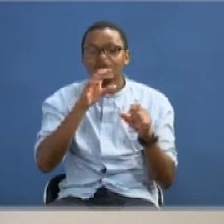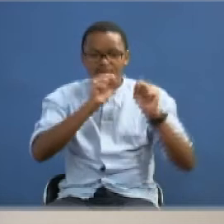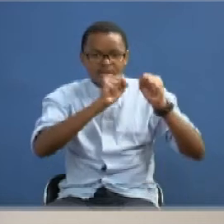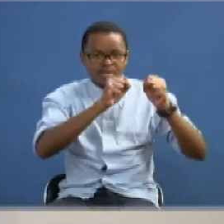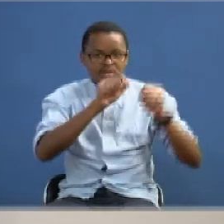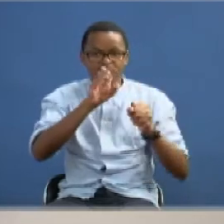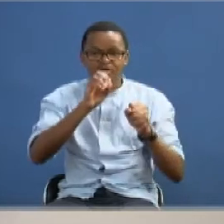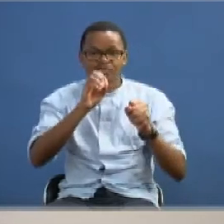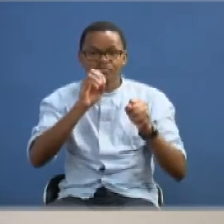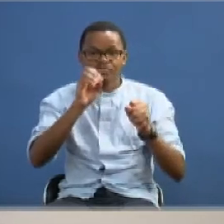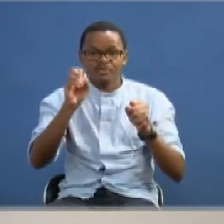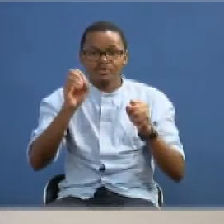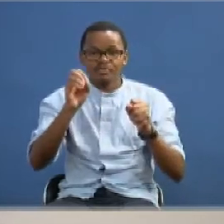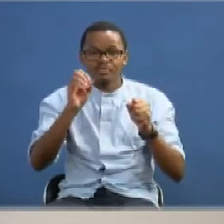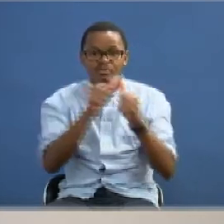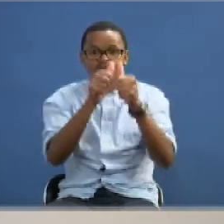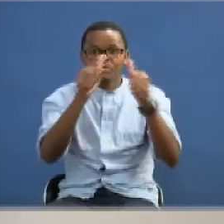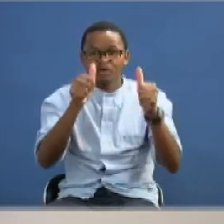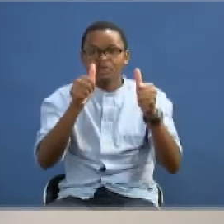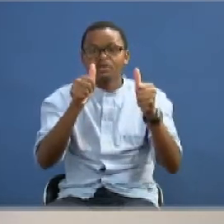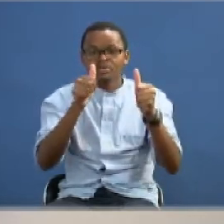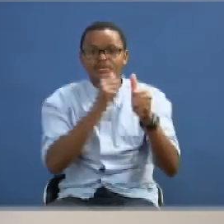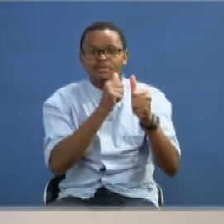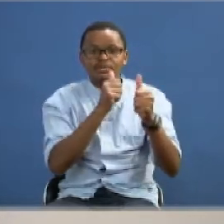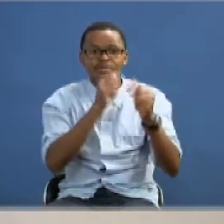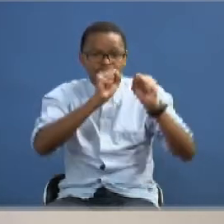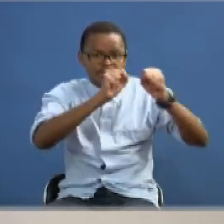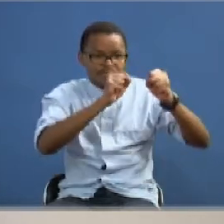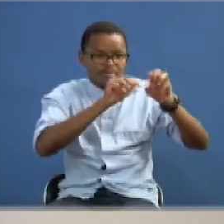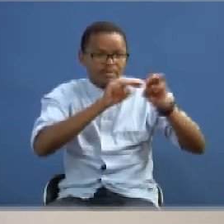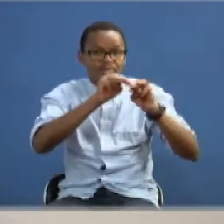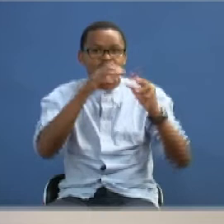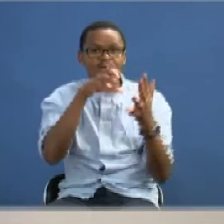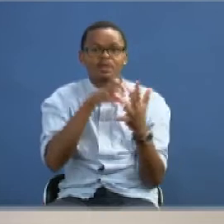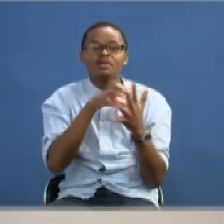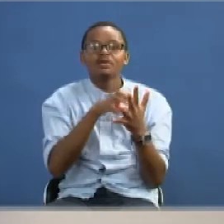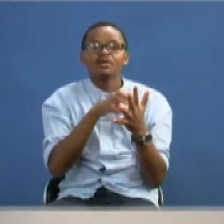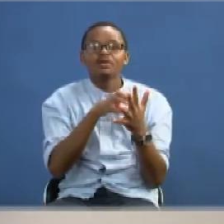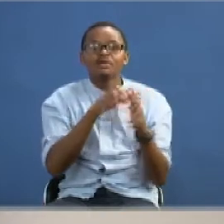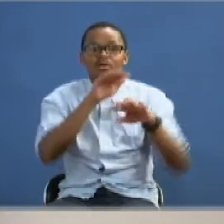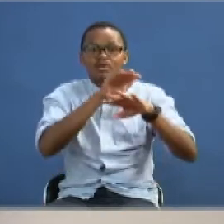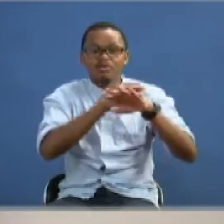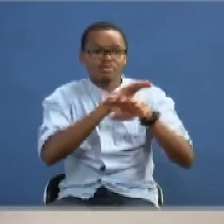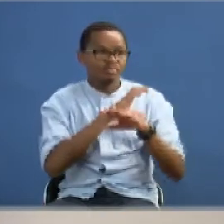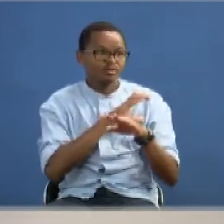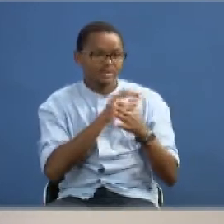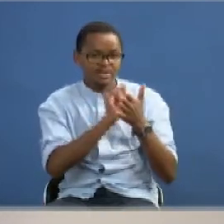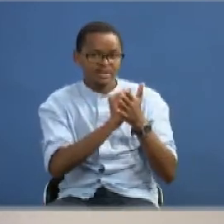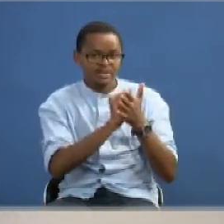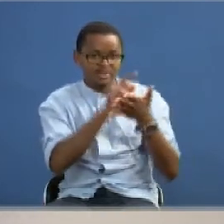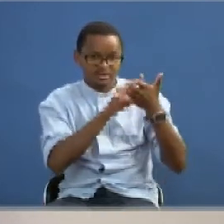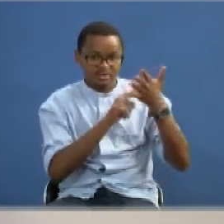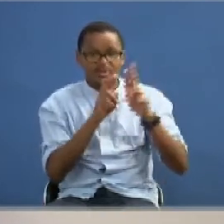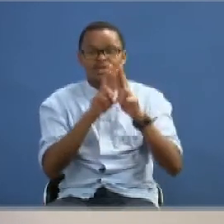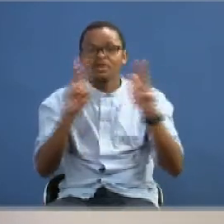to efficiently and effectively been able to manage the cases on their own. That is the readiness